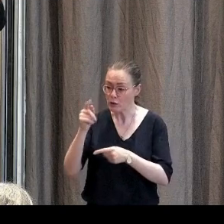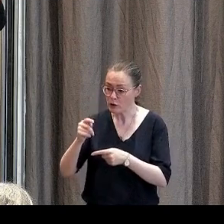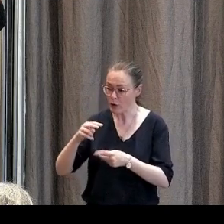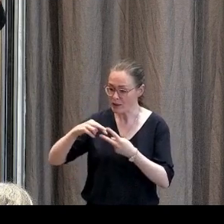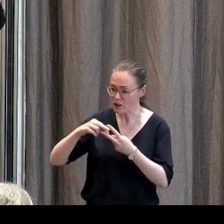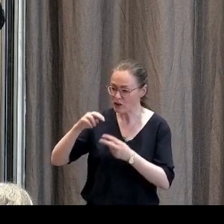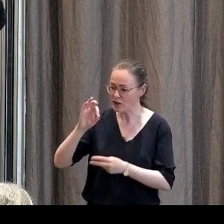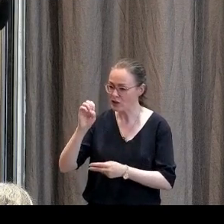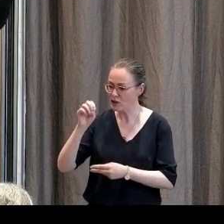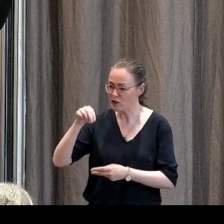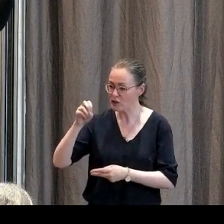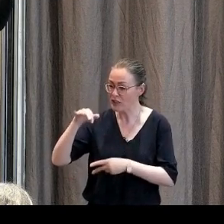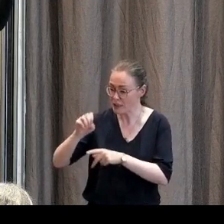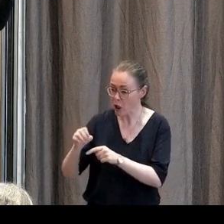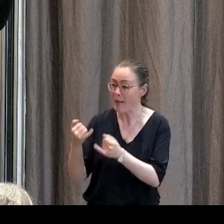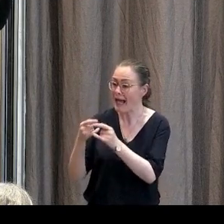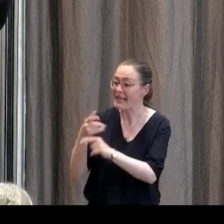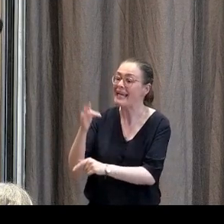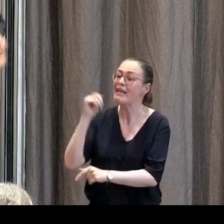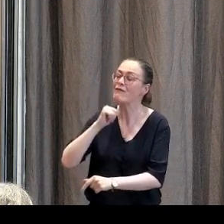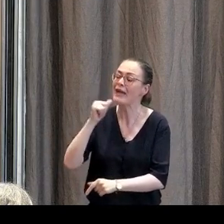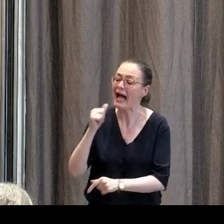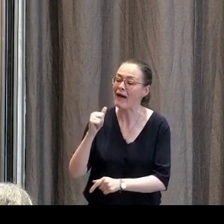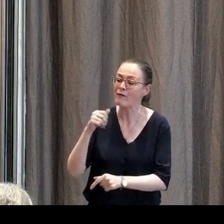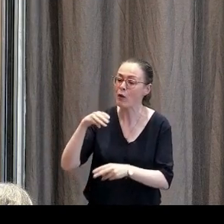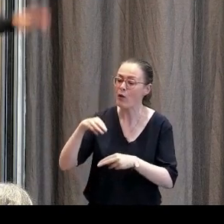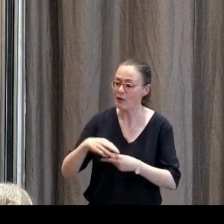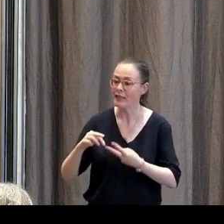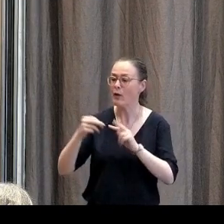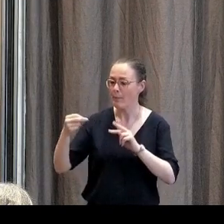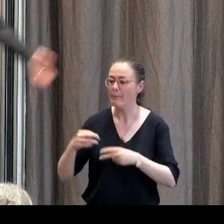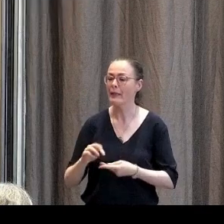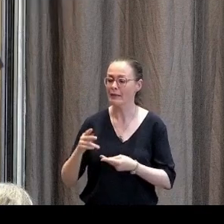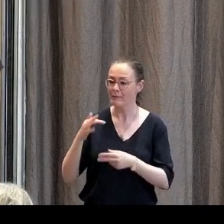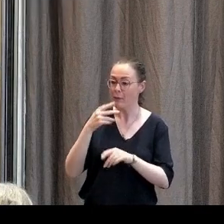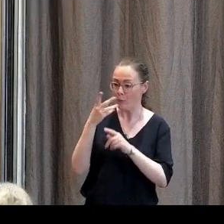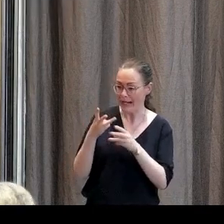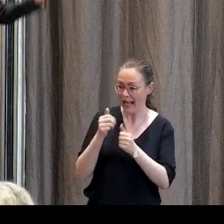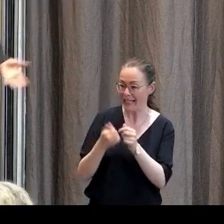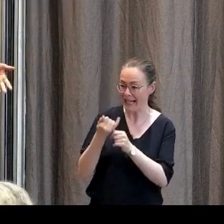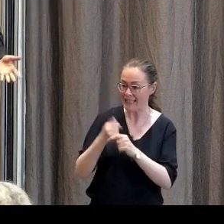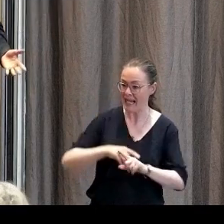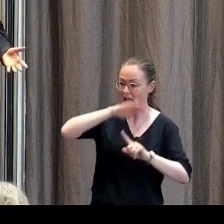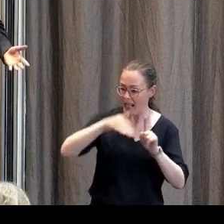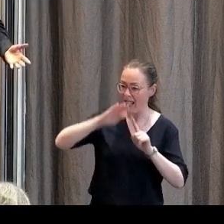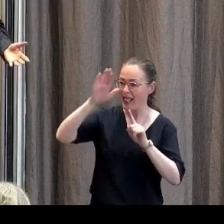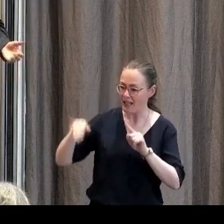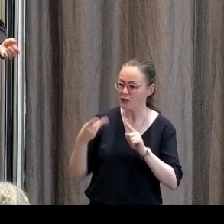would be like if you didn't have microRNA. It would be going too high, and then too low, and then too high, and then too